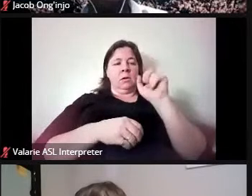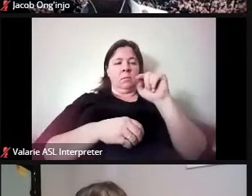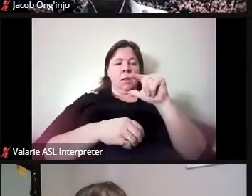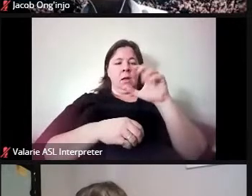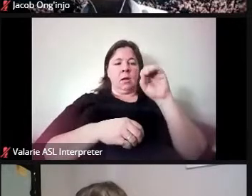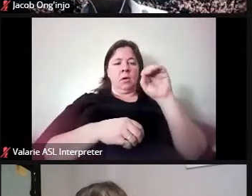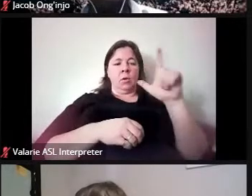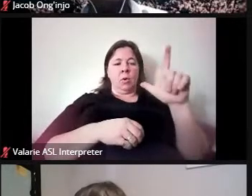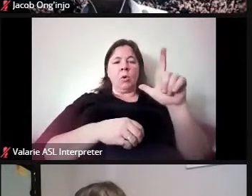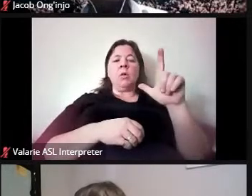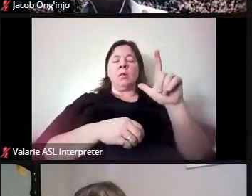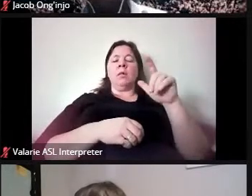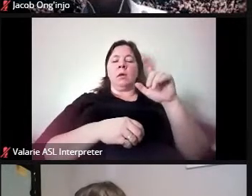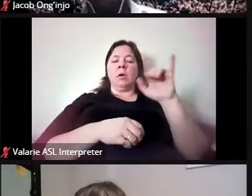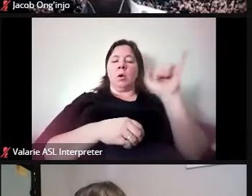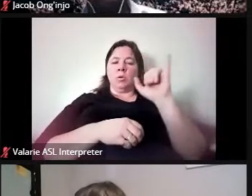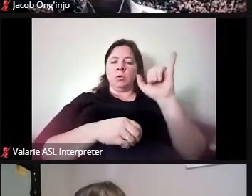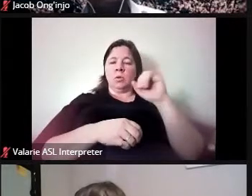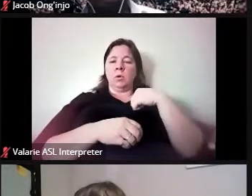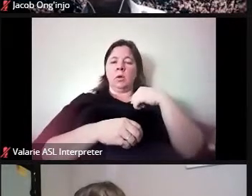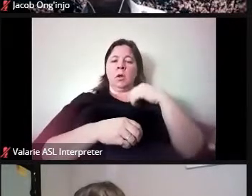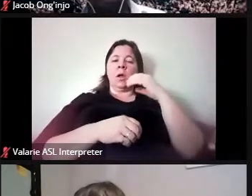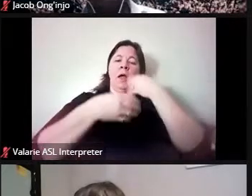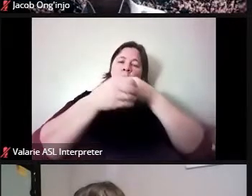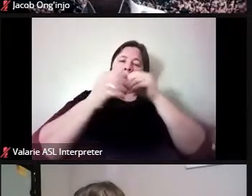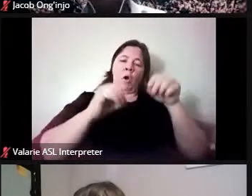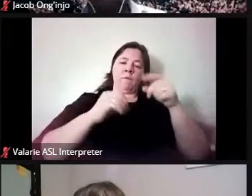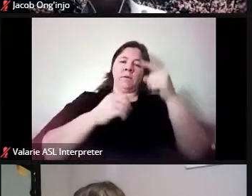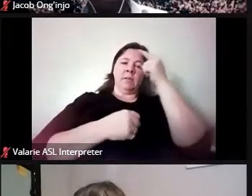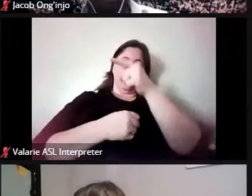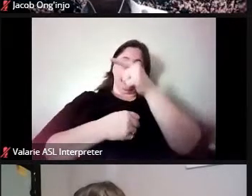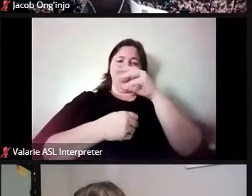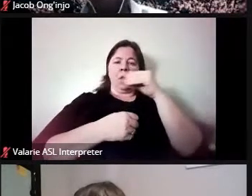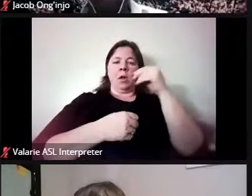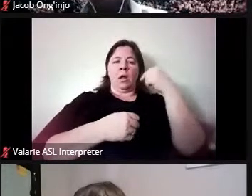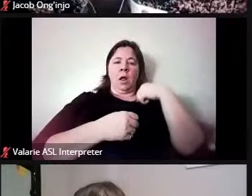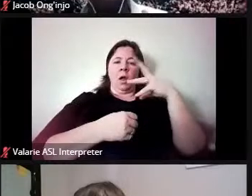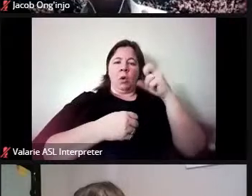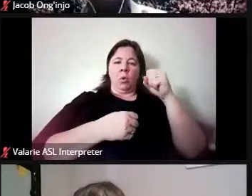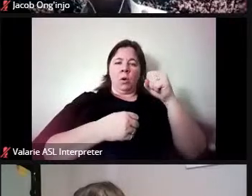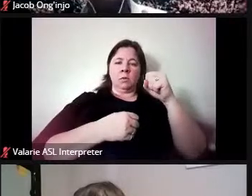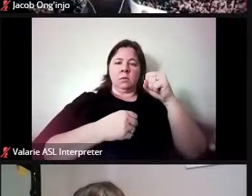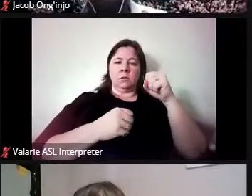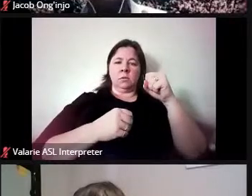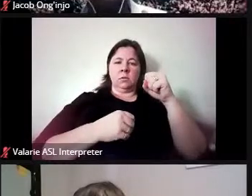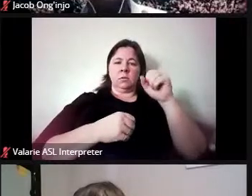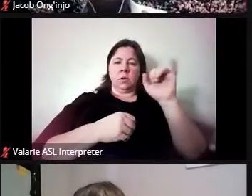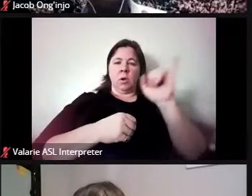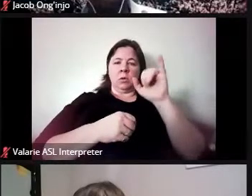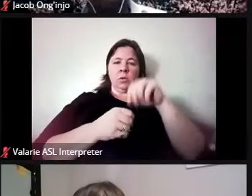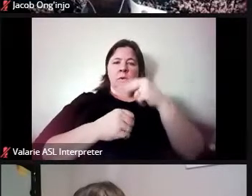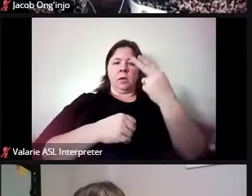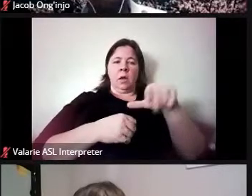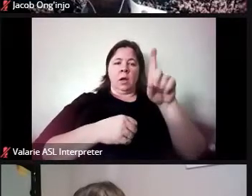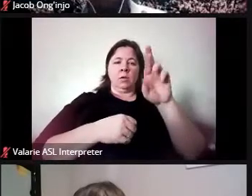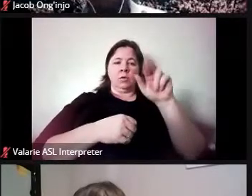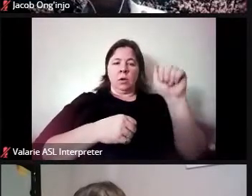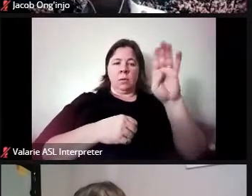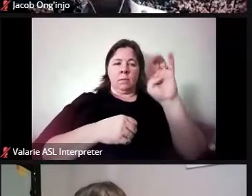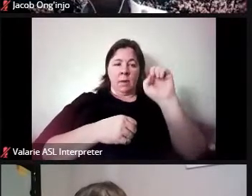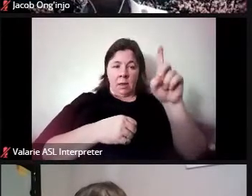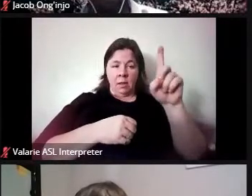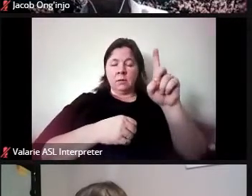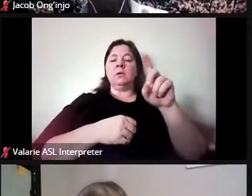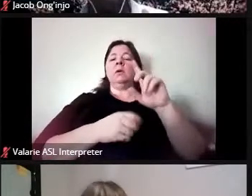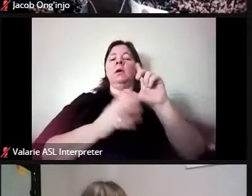until grade 5th. We have our office over there. And I was also in Hyderabad. And but later on, yes,